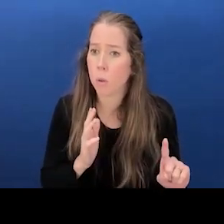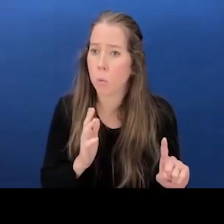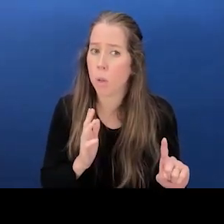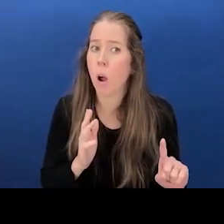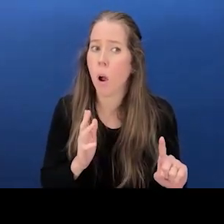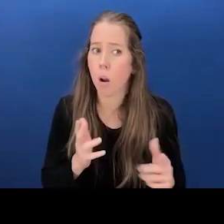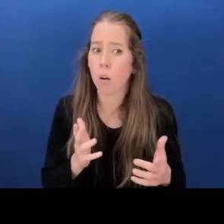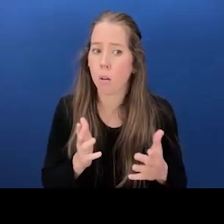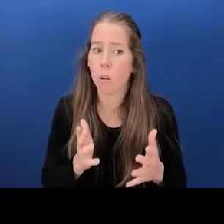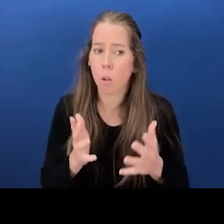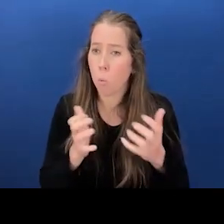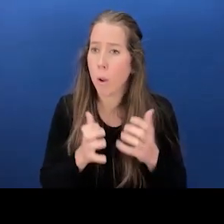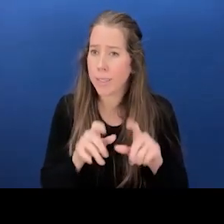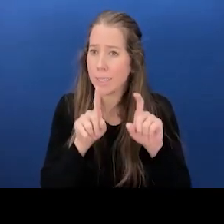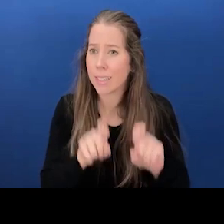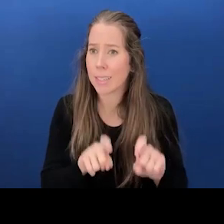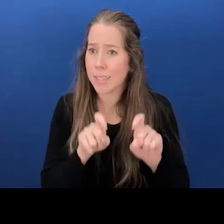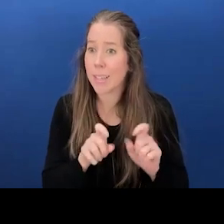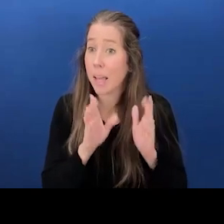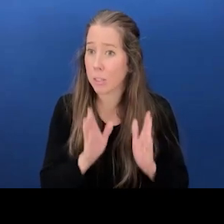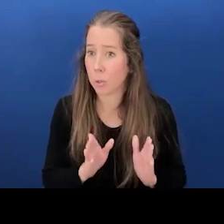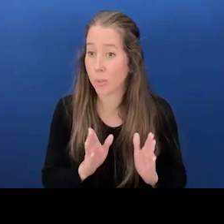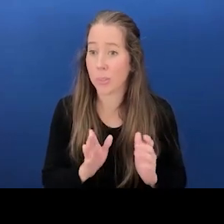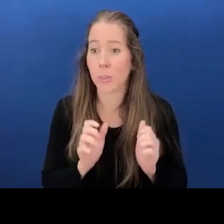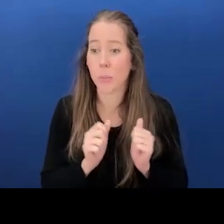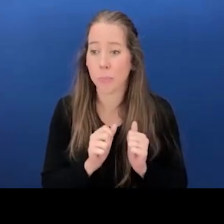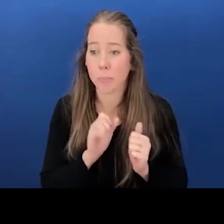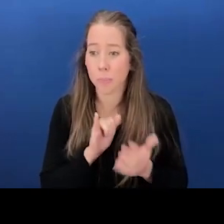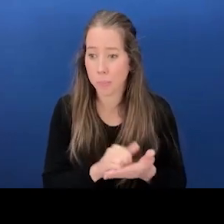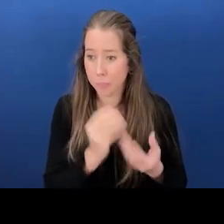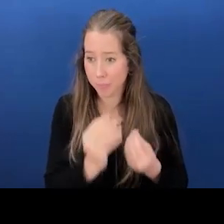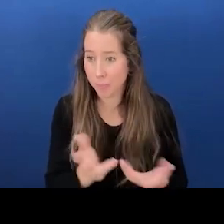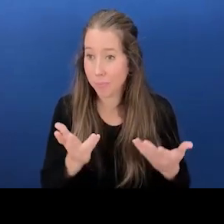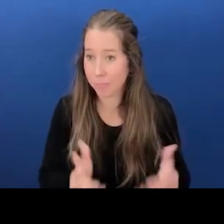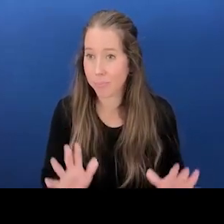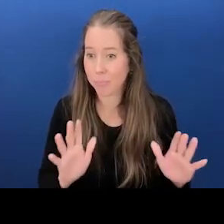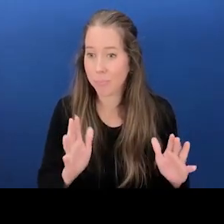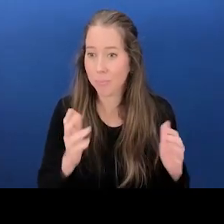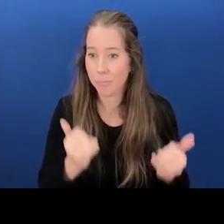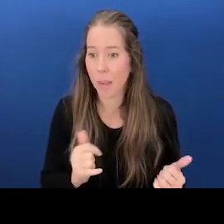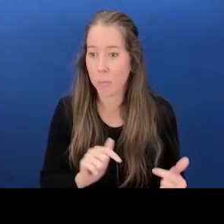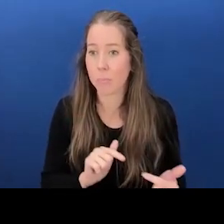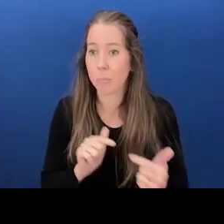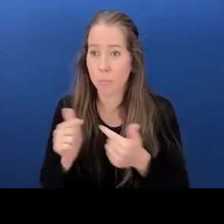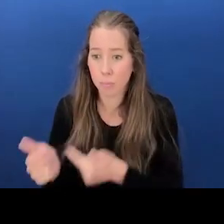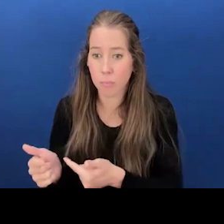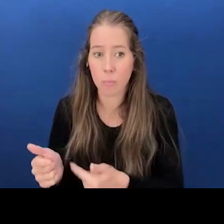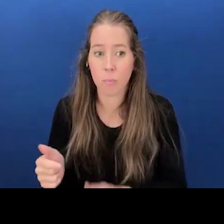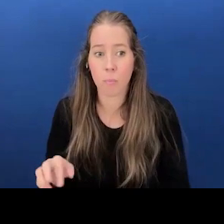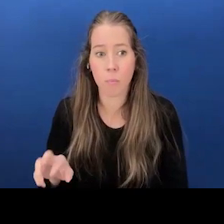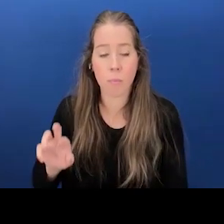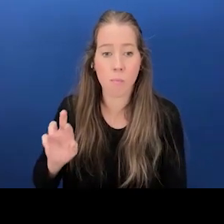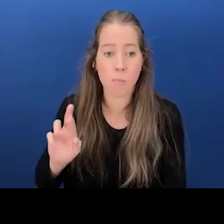testers. So with that, I will turn it over to Rio for